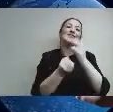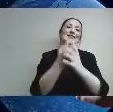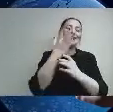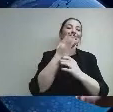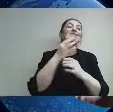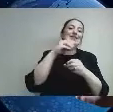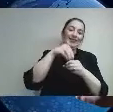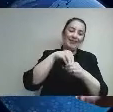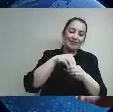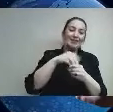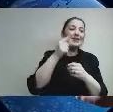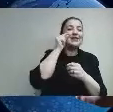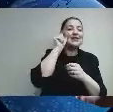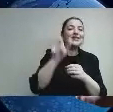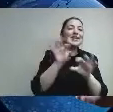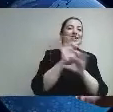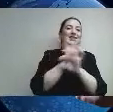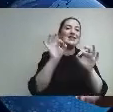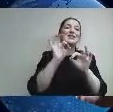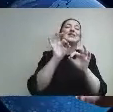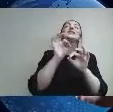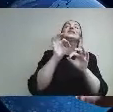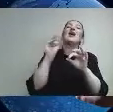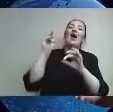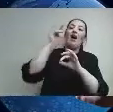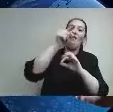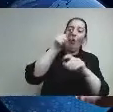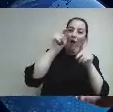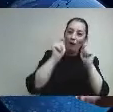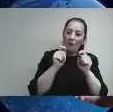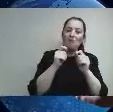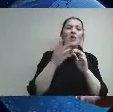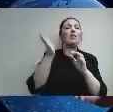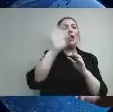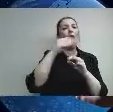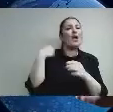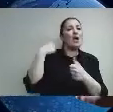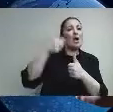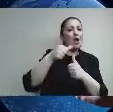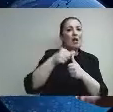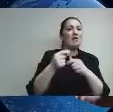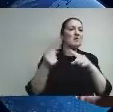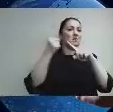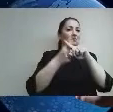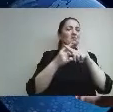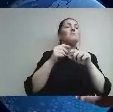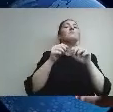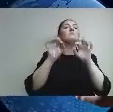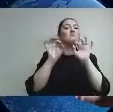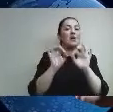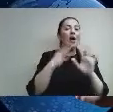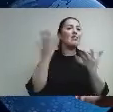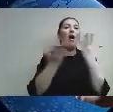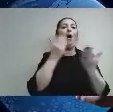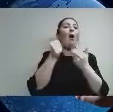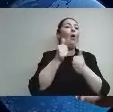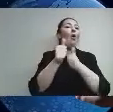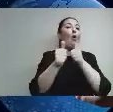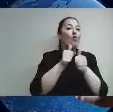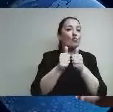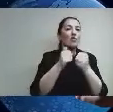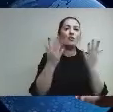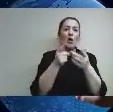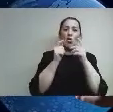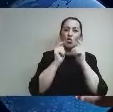models to these prototypes so that they can carry out these operations under more challenging circumstances. Of